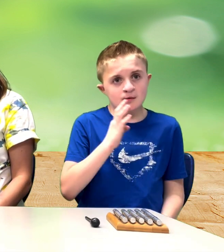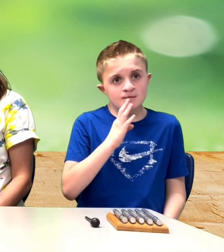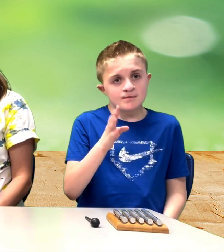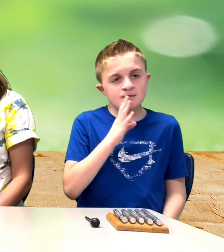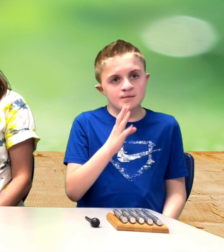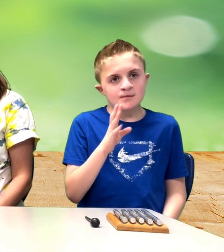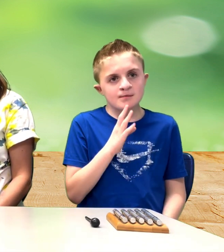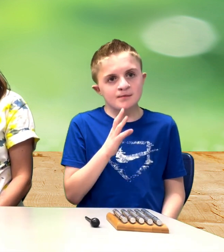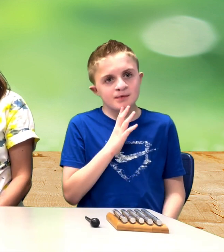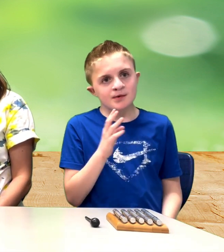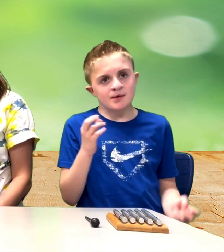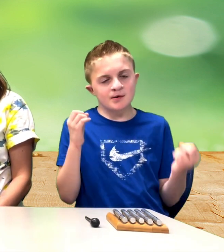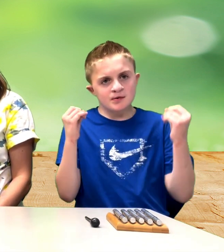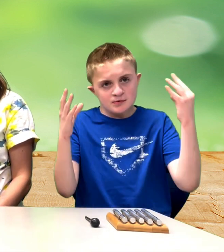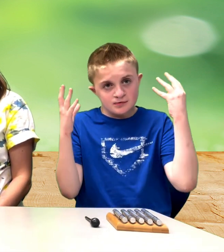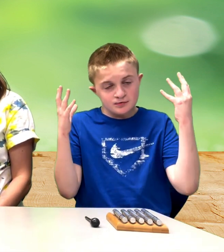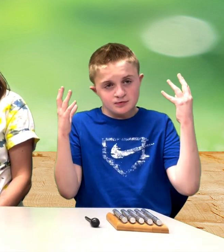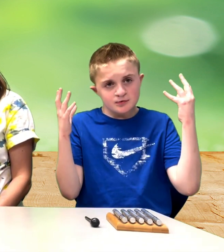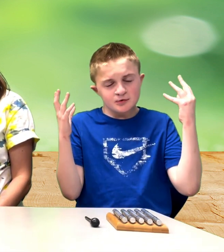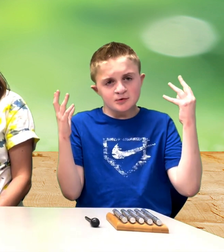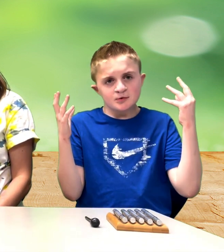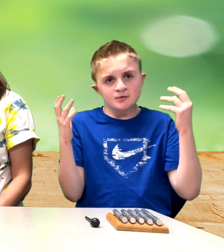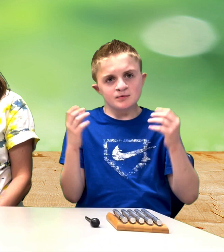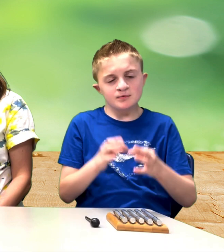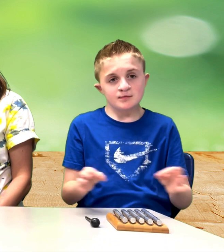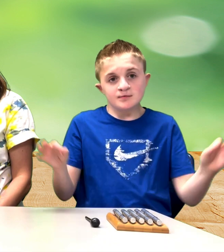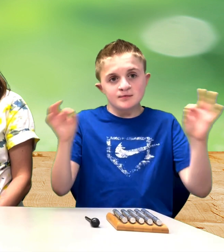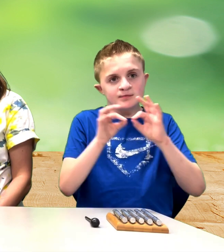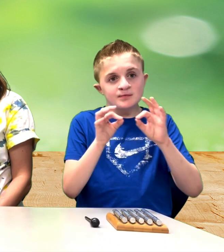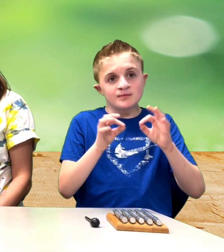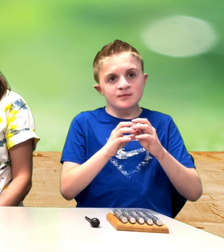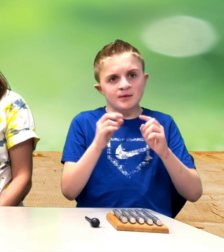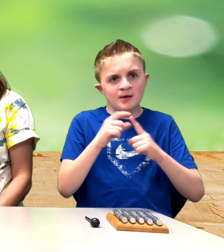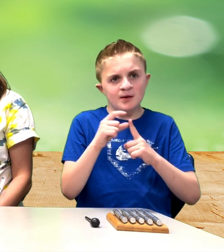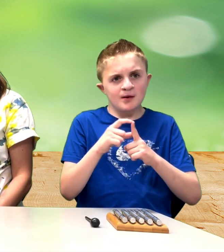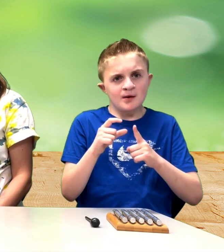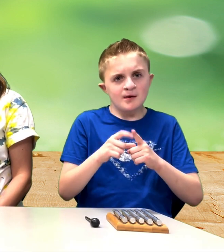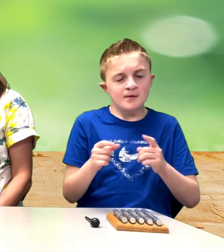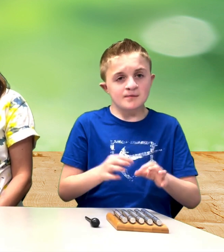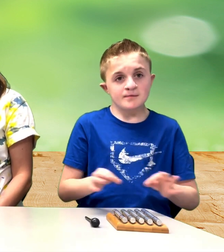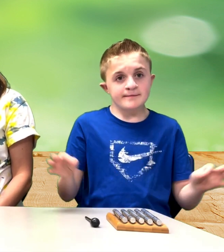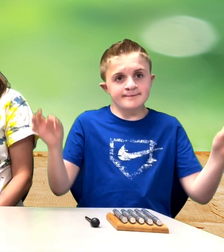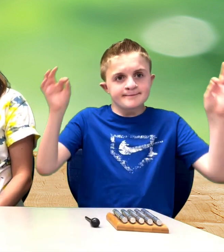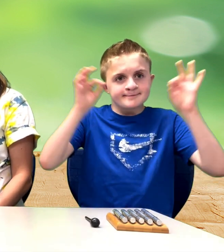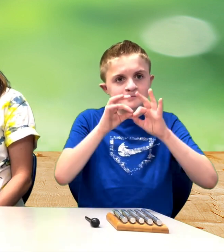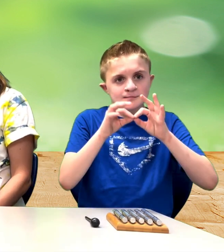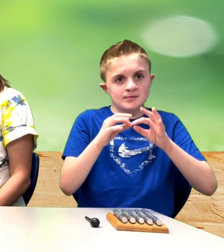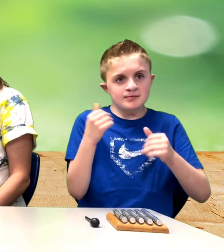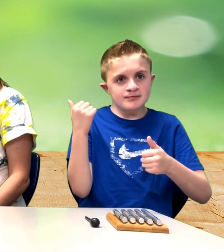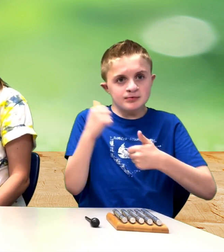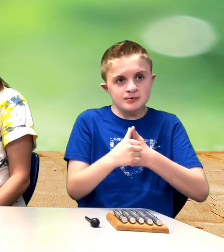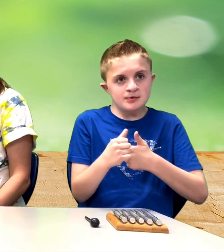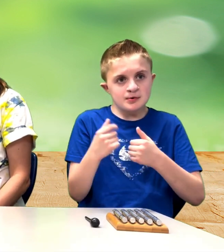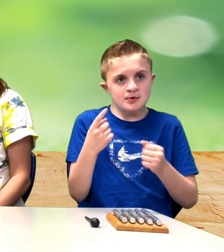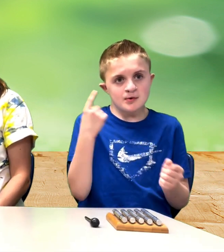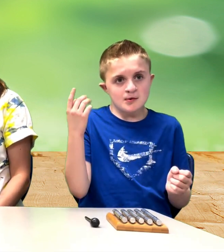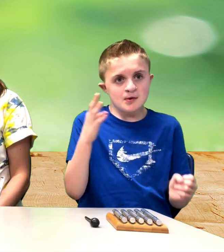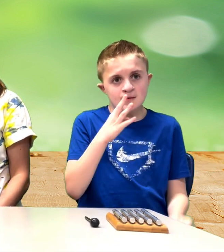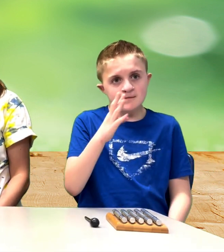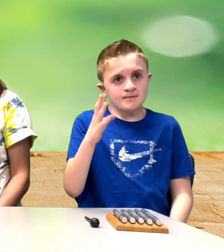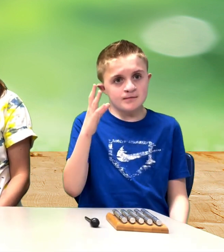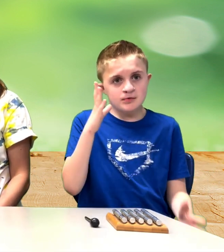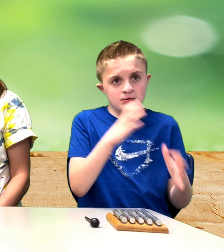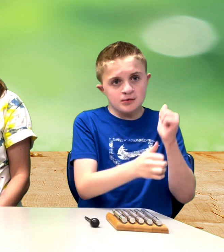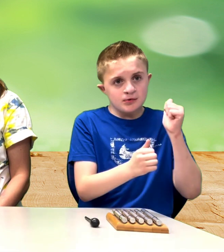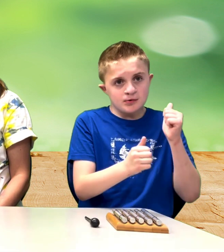matter. And if you remember when someone said something mean to you, I guarantee you that if you